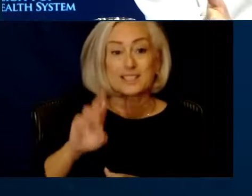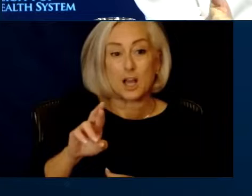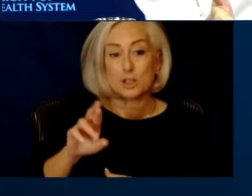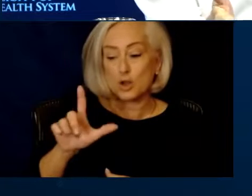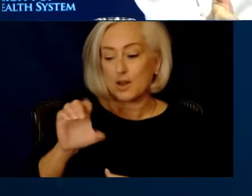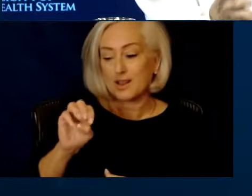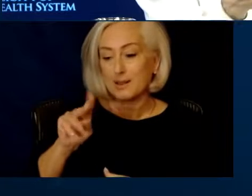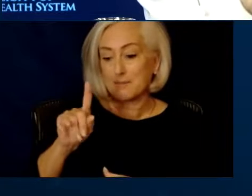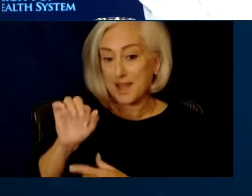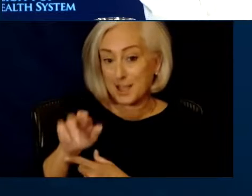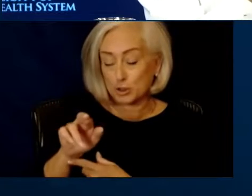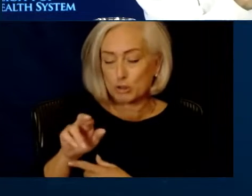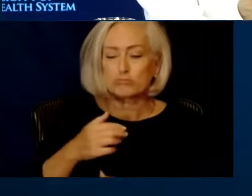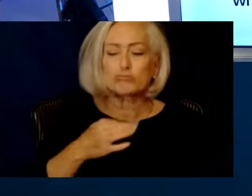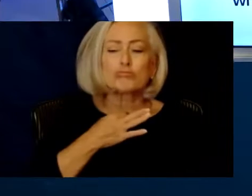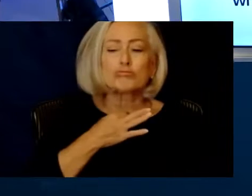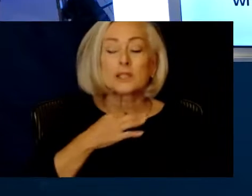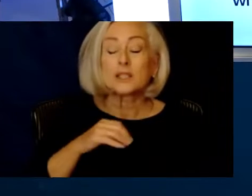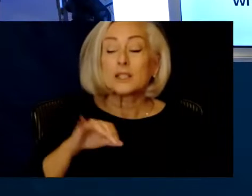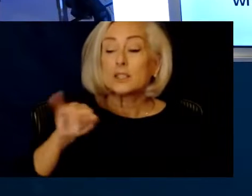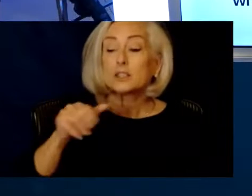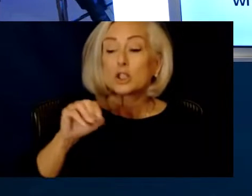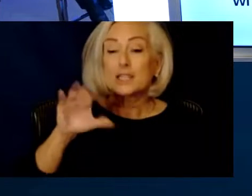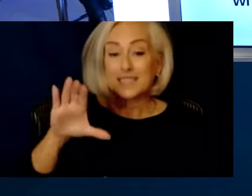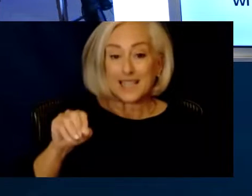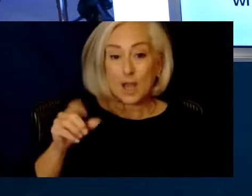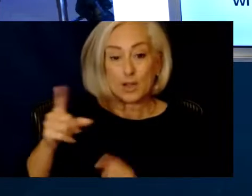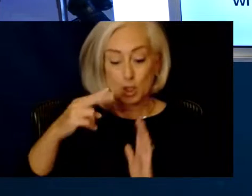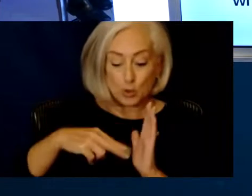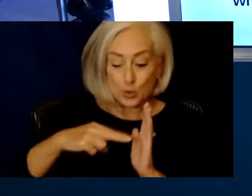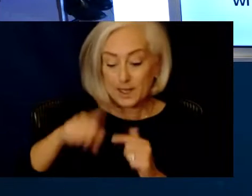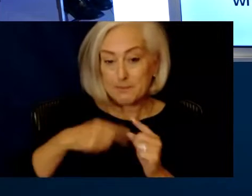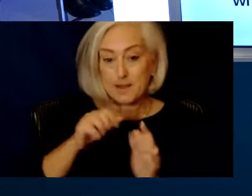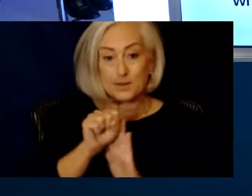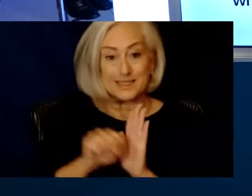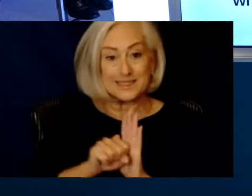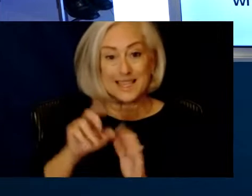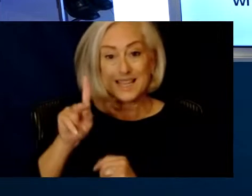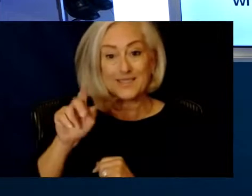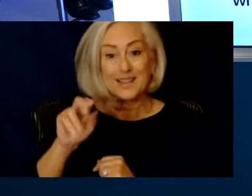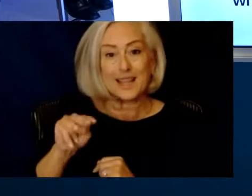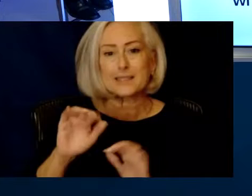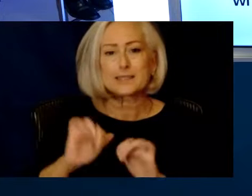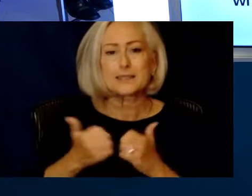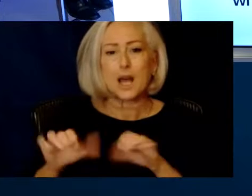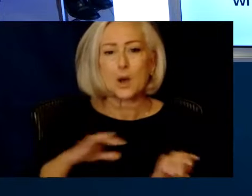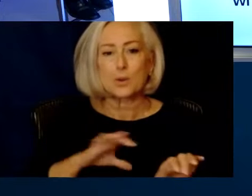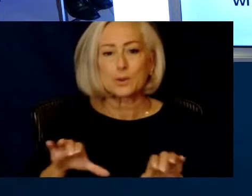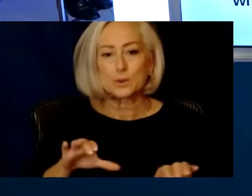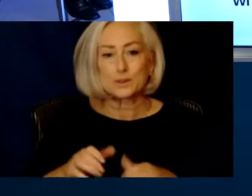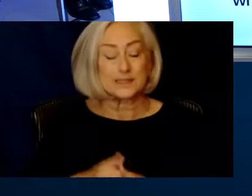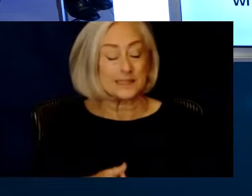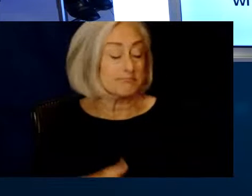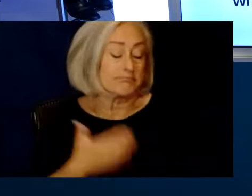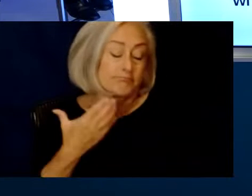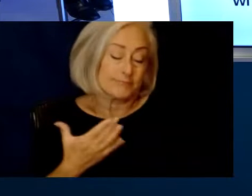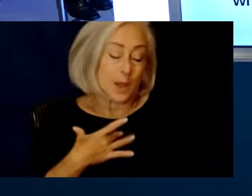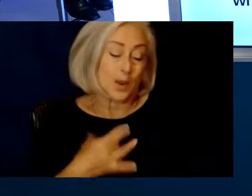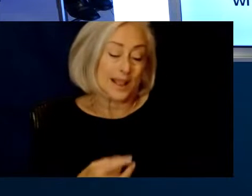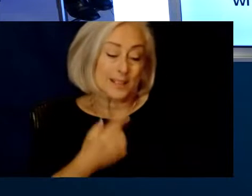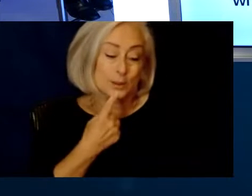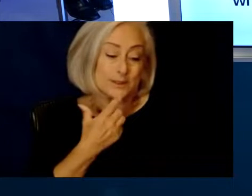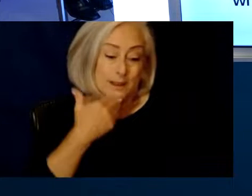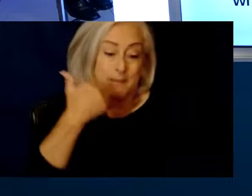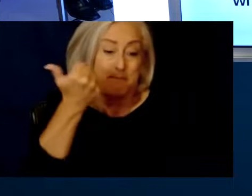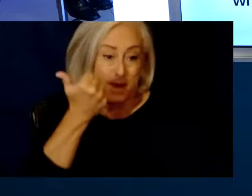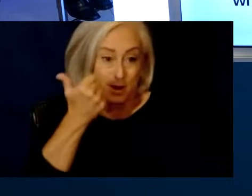the Johnson County and what you're reading about Kansas, how are we doing? Well, I wish I could say that we were doing better. I wish I could say we were,